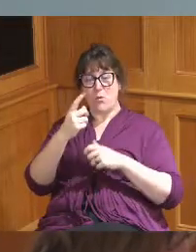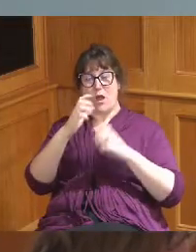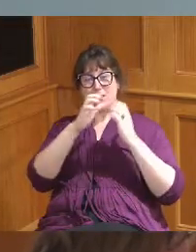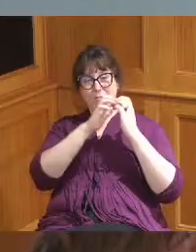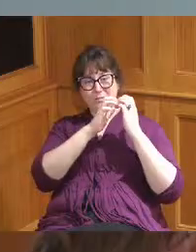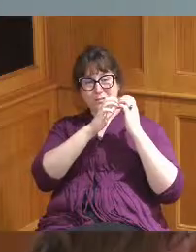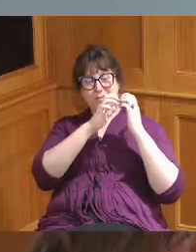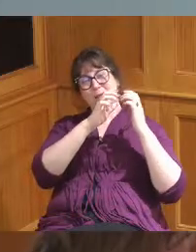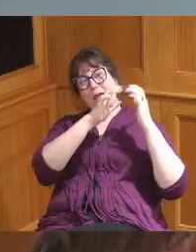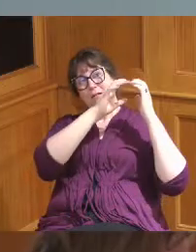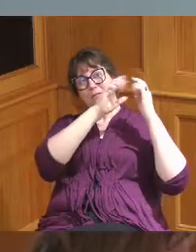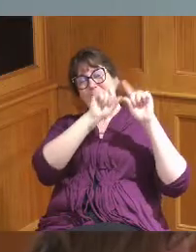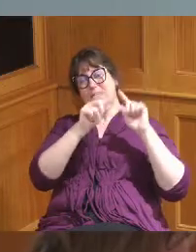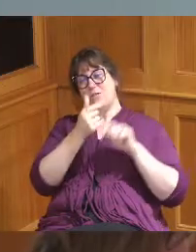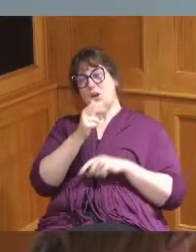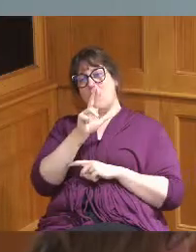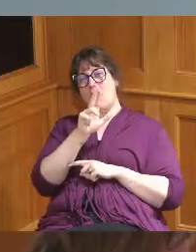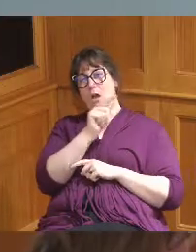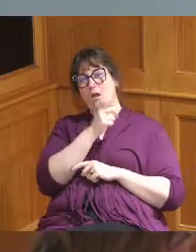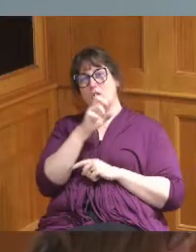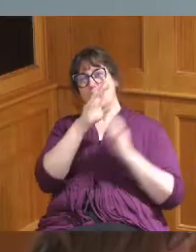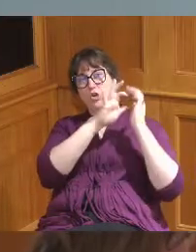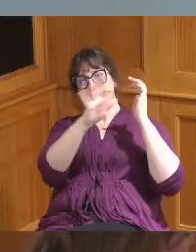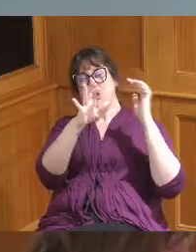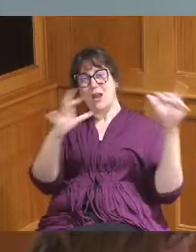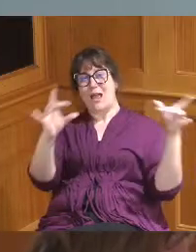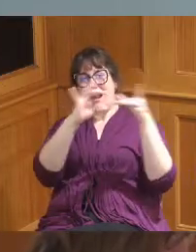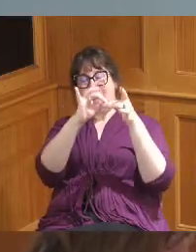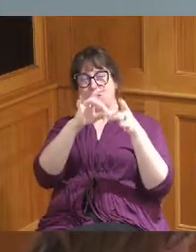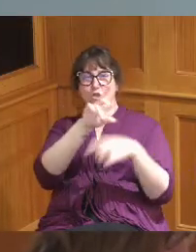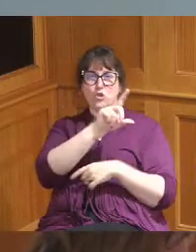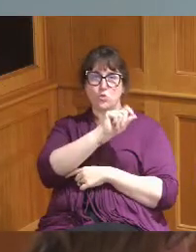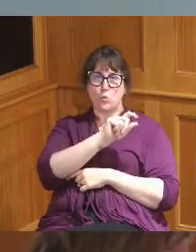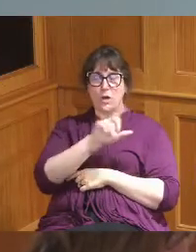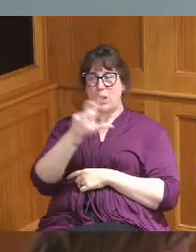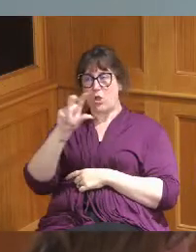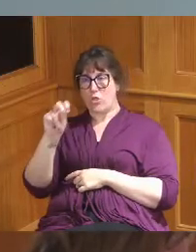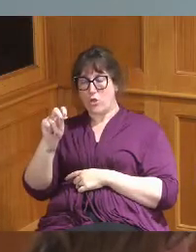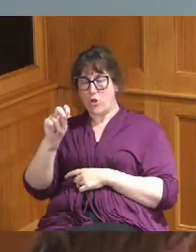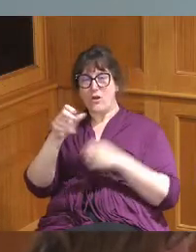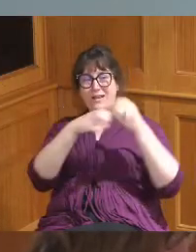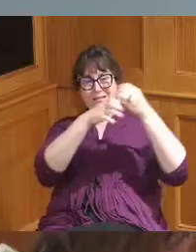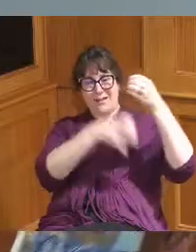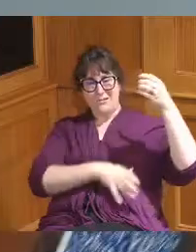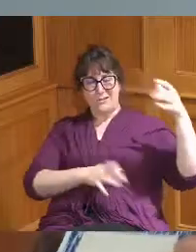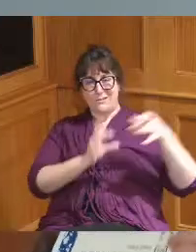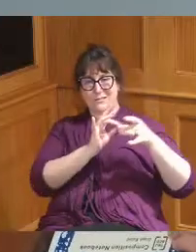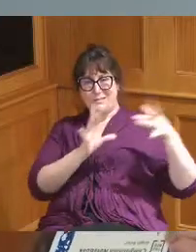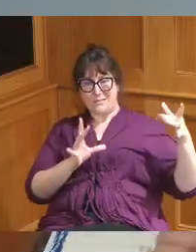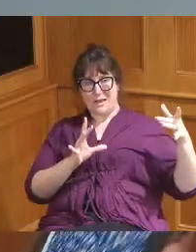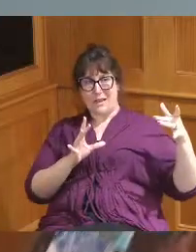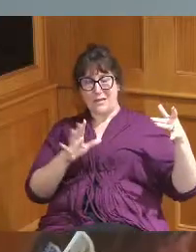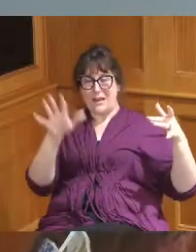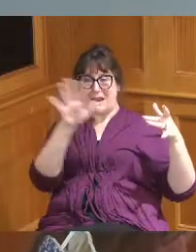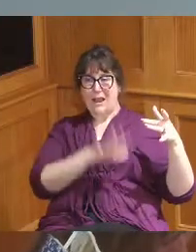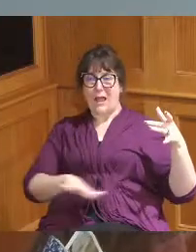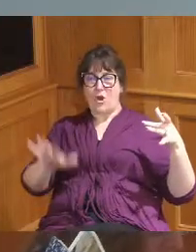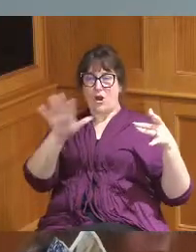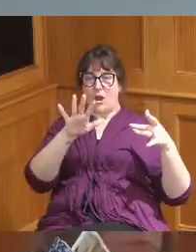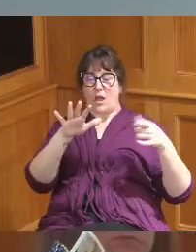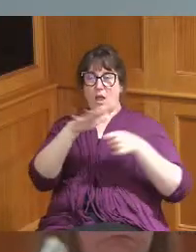and you've got 20 or 30 properties that have downspouts disconnected in an area that's getting a